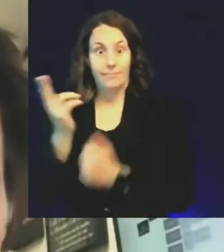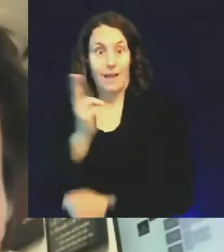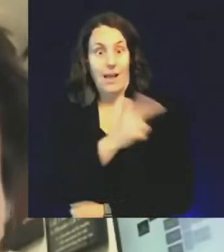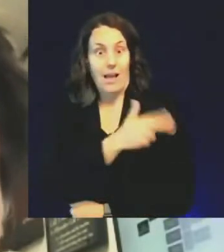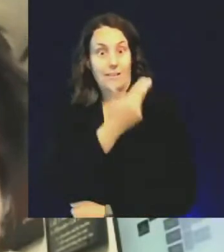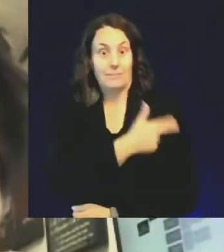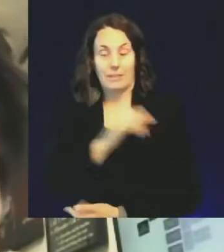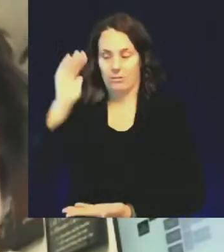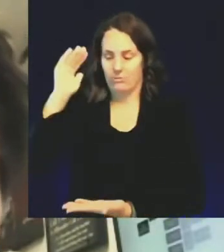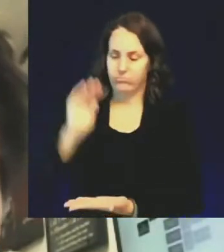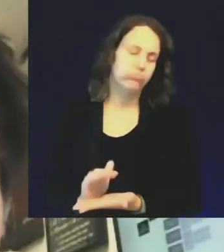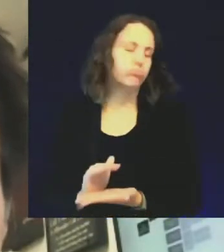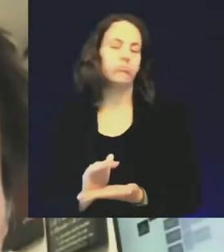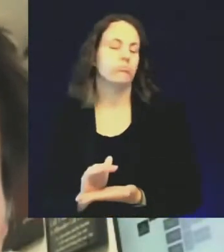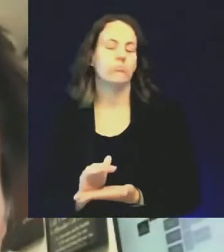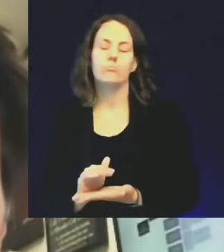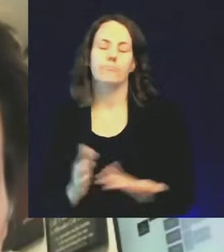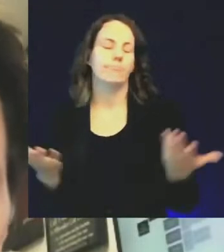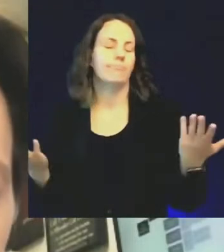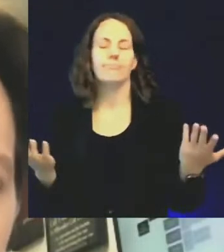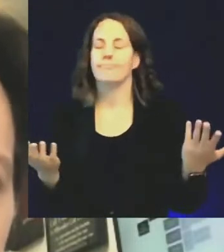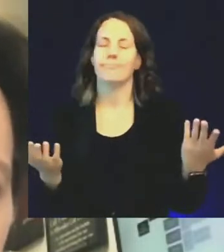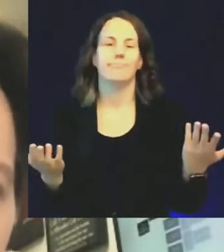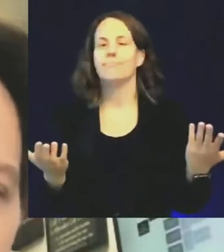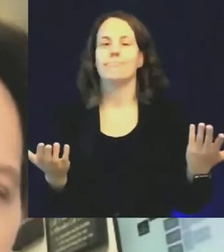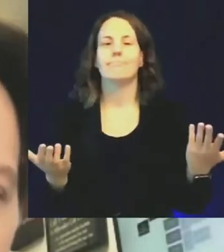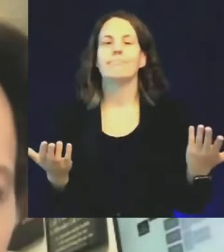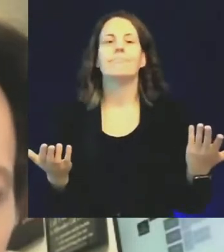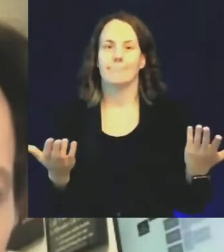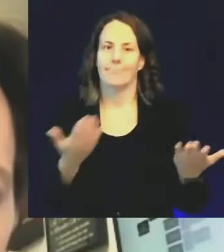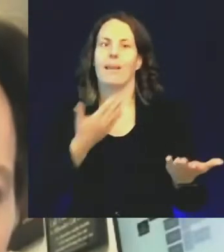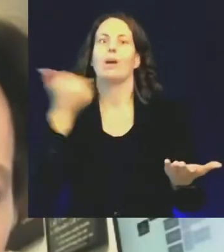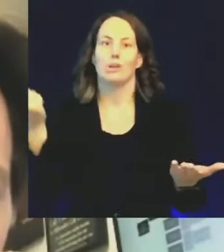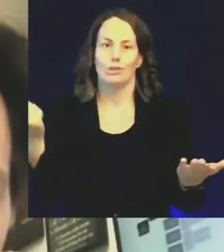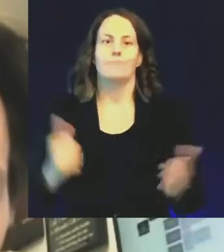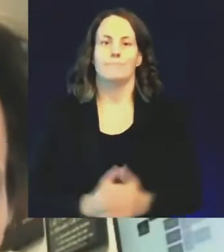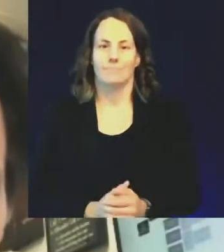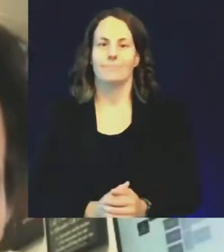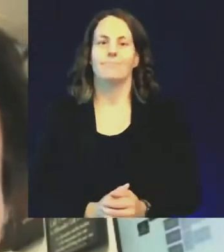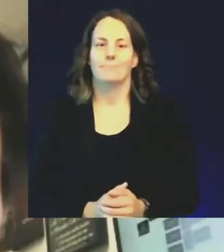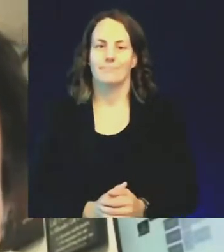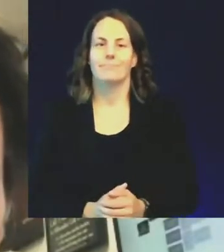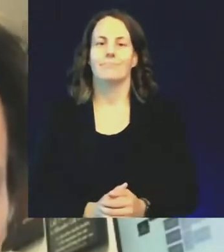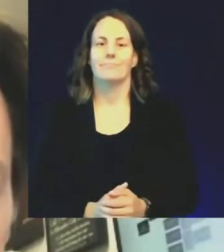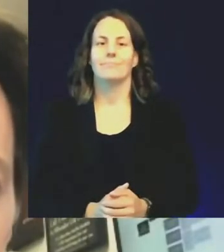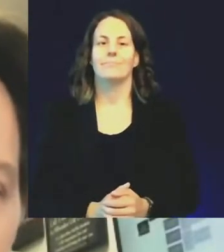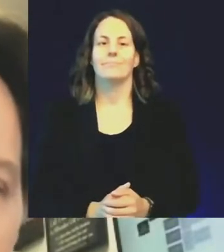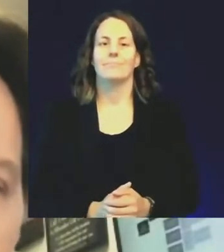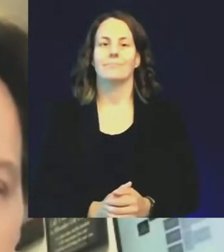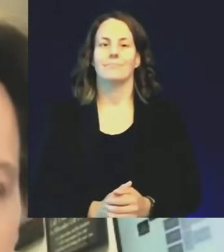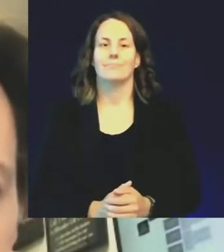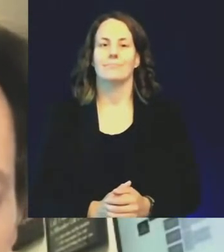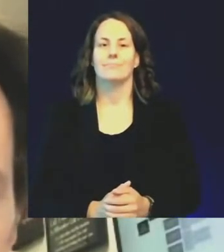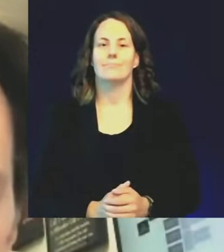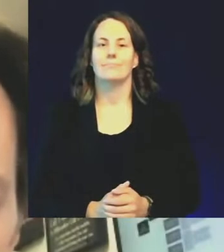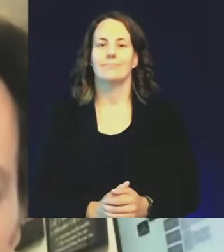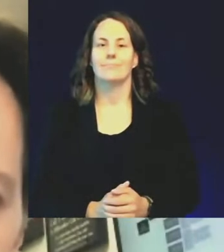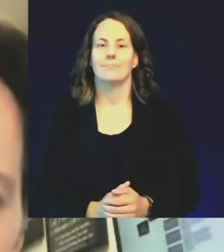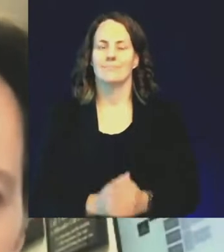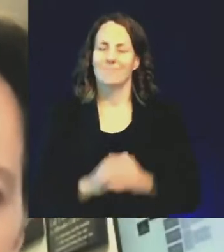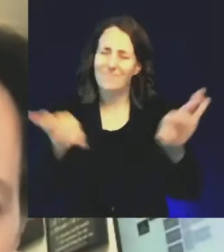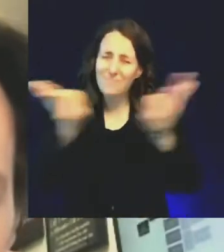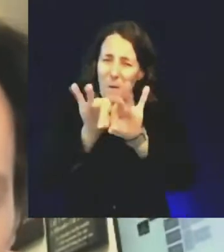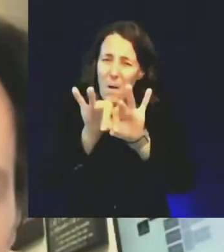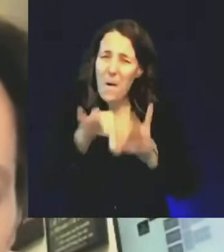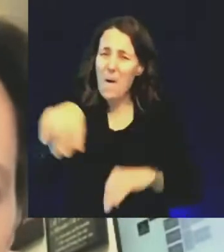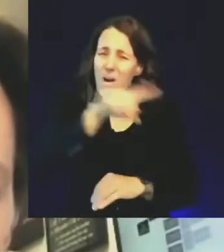potentially amplify is the talk to your friends and neighbors piece. We know when people make decisions about their own health, two big things